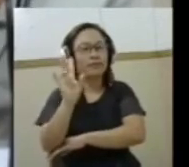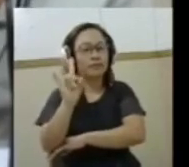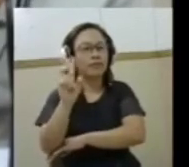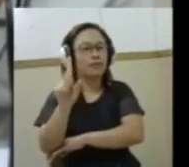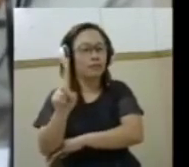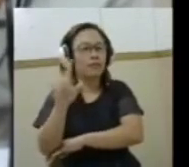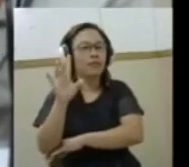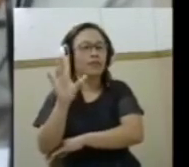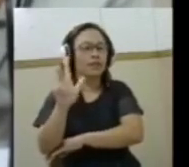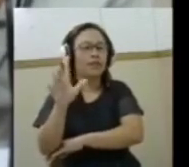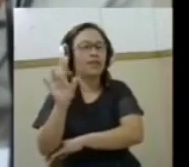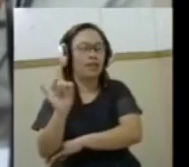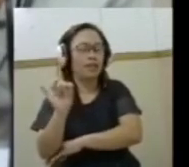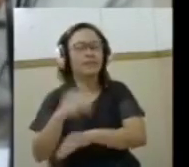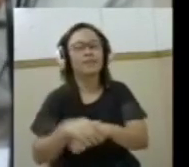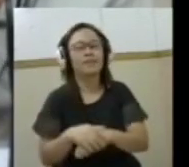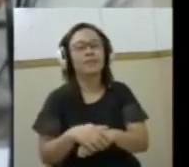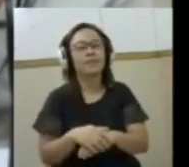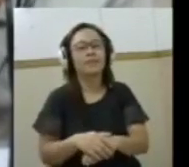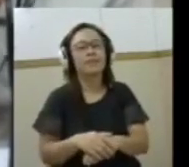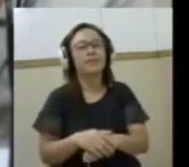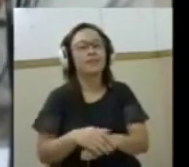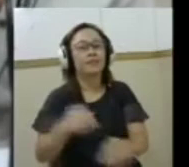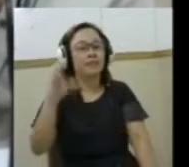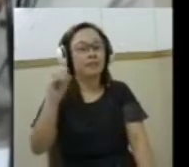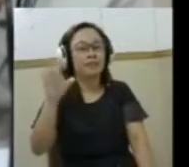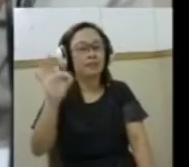0965-602-7138. Again, our text line is